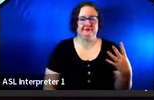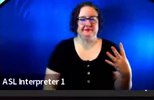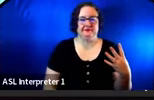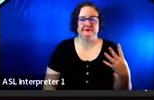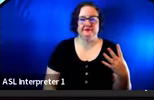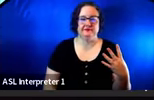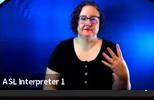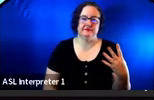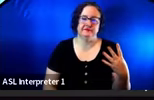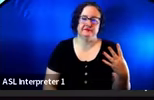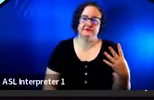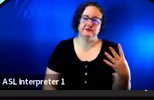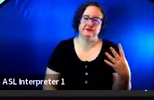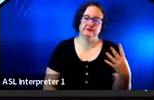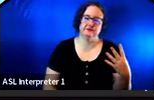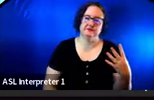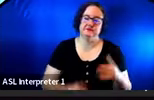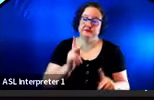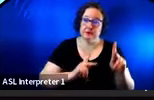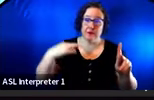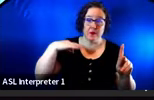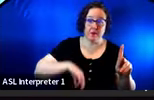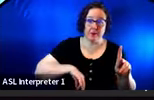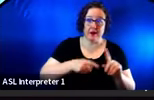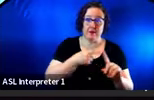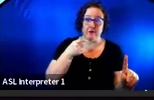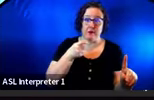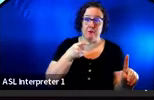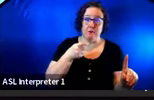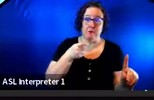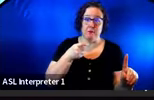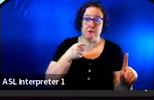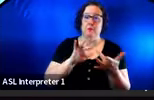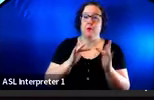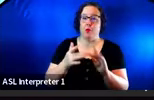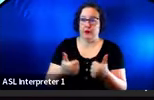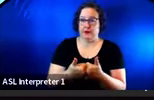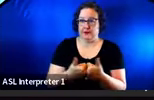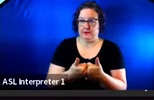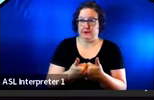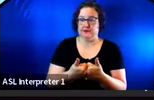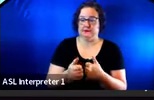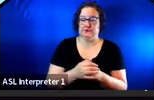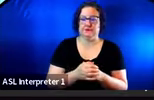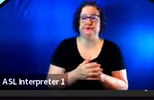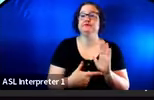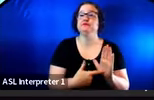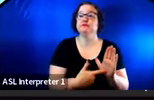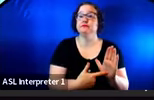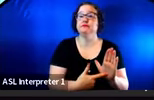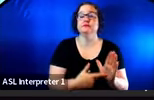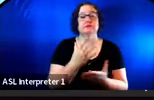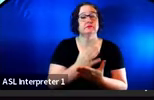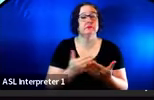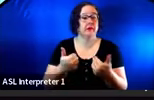Right, that people can benefit from online games or multiplayer games. So for example, some